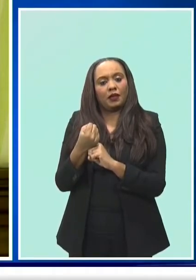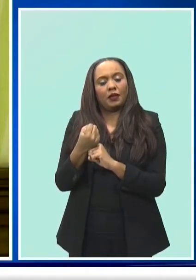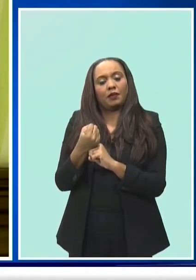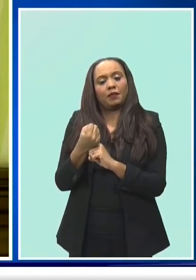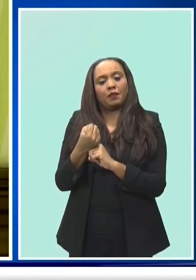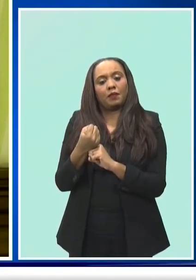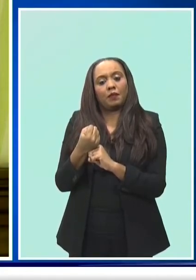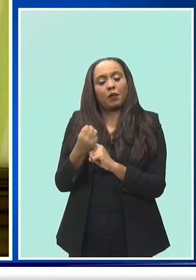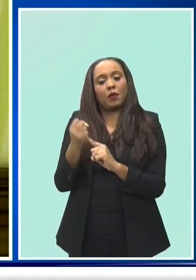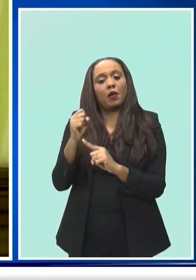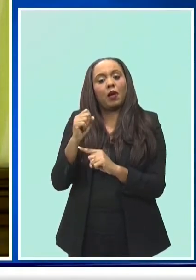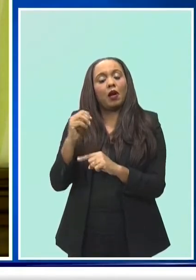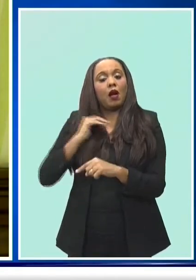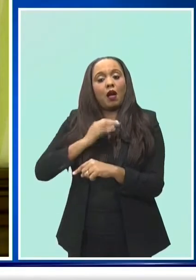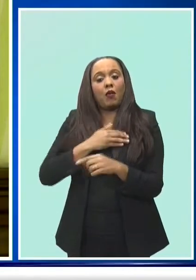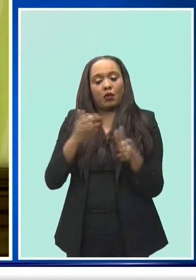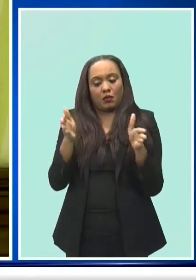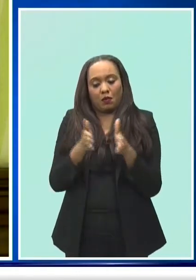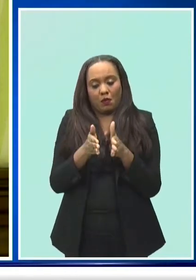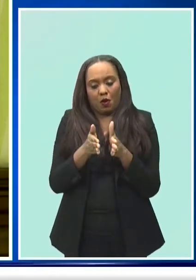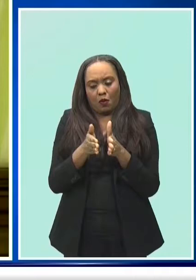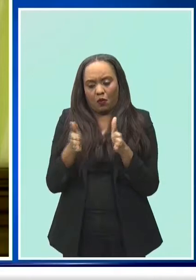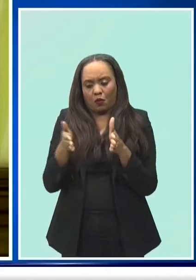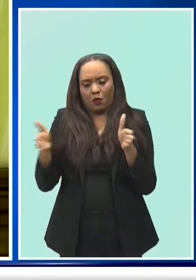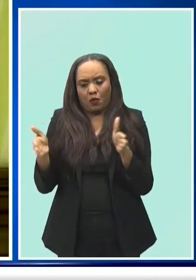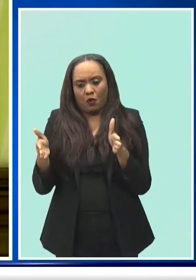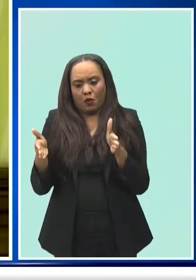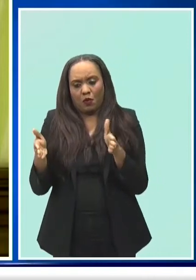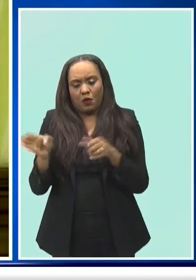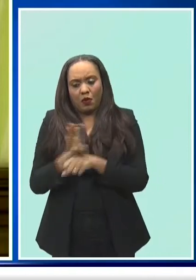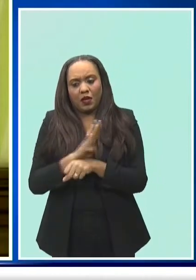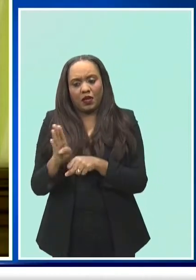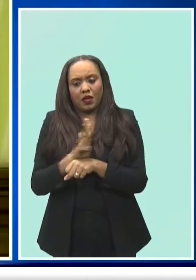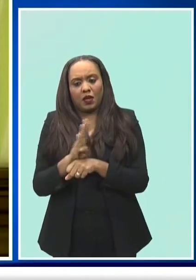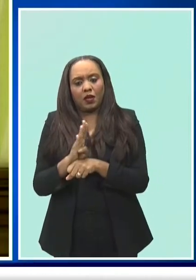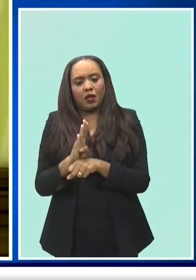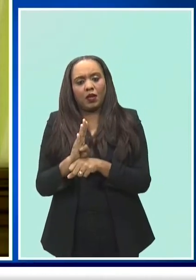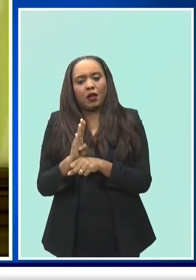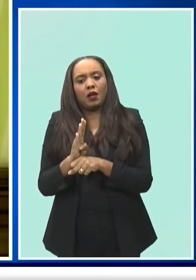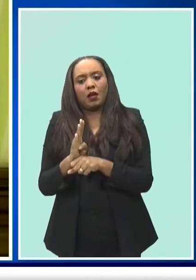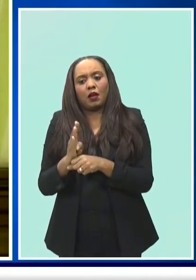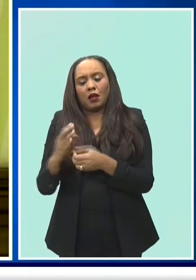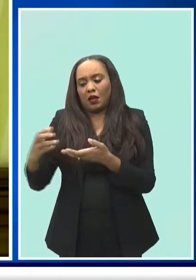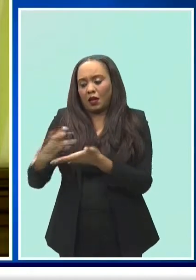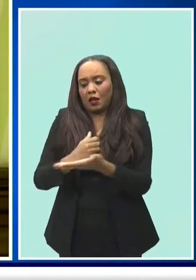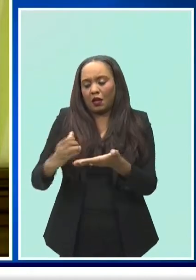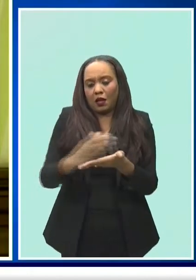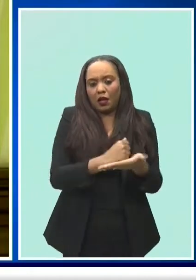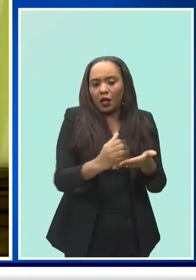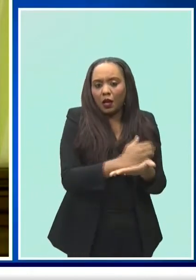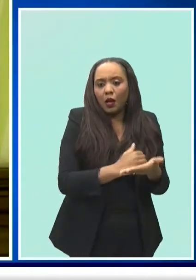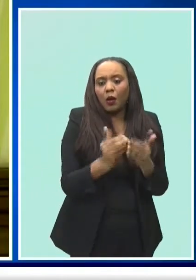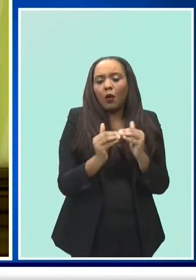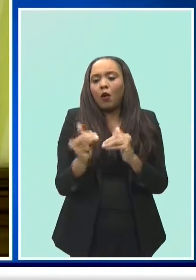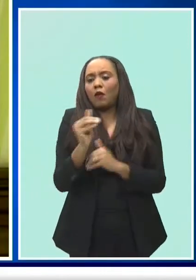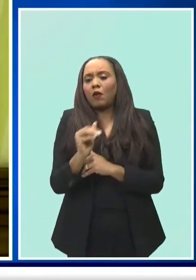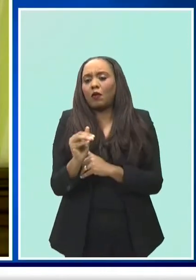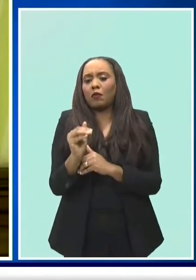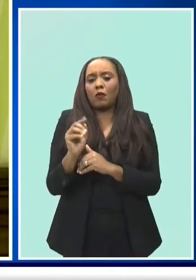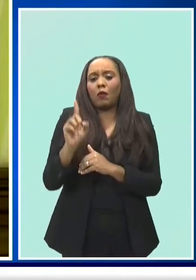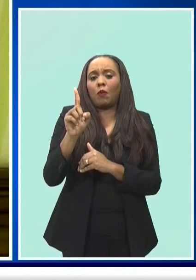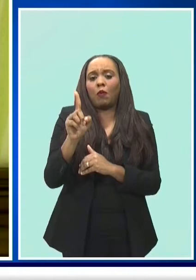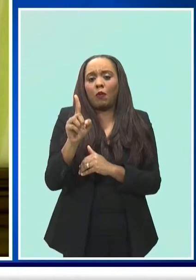initiatives, MSMEs were able to reach US $1.2 million in increased sales and access to